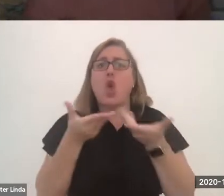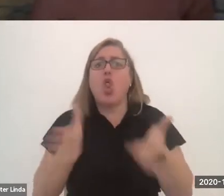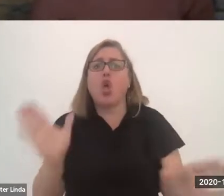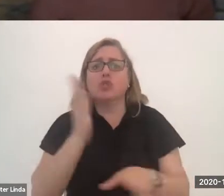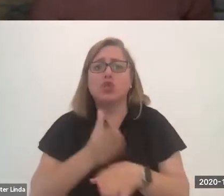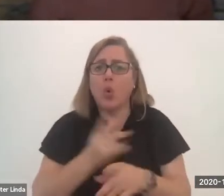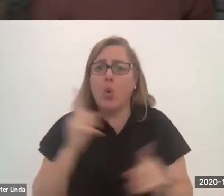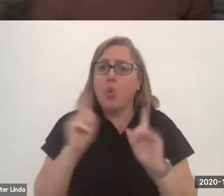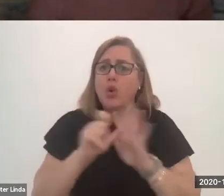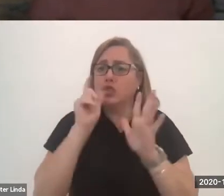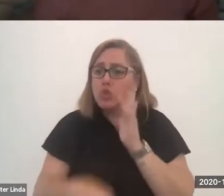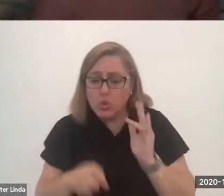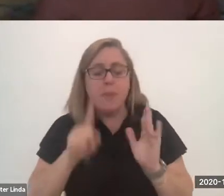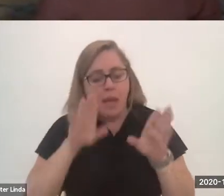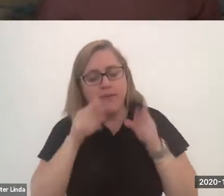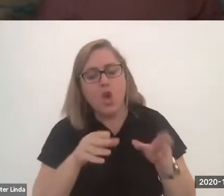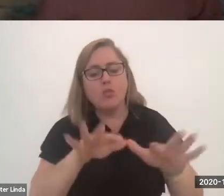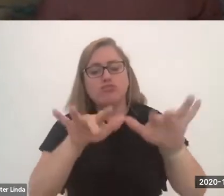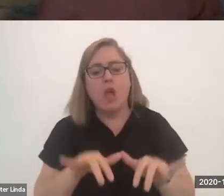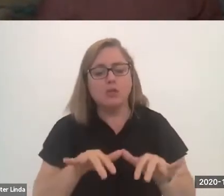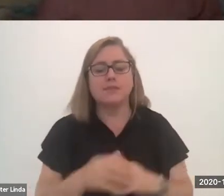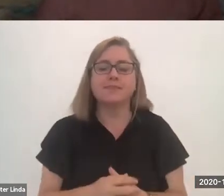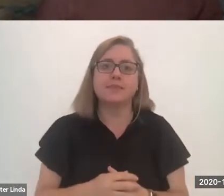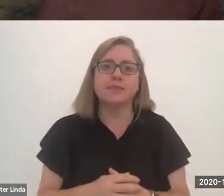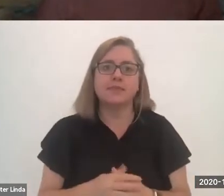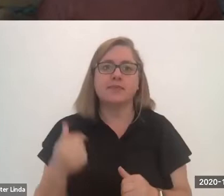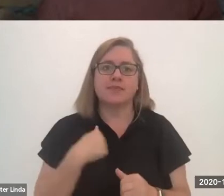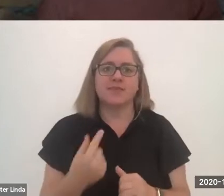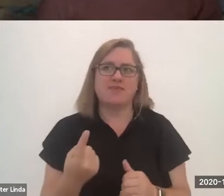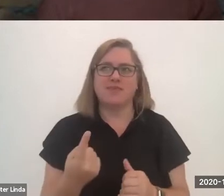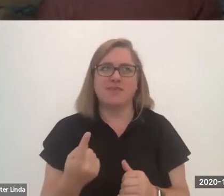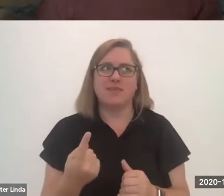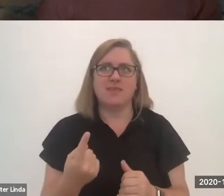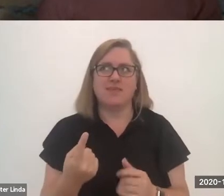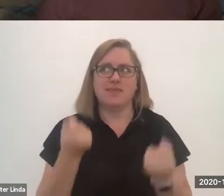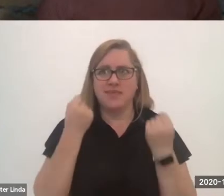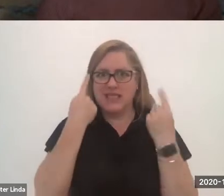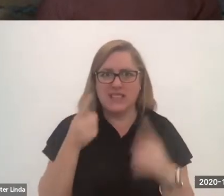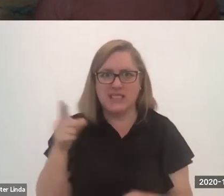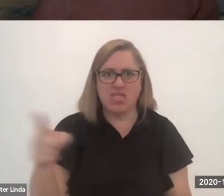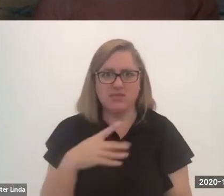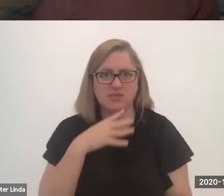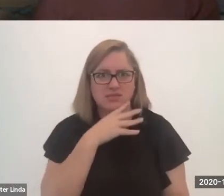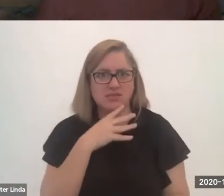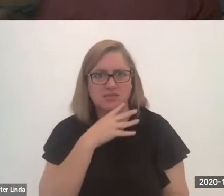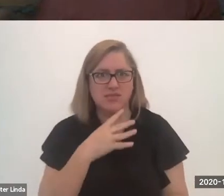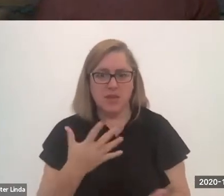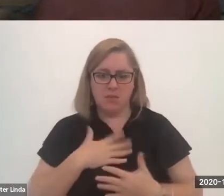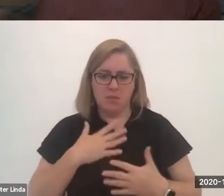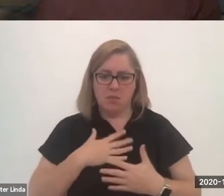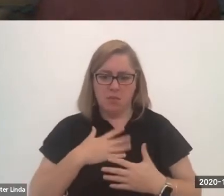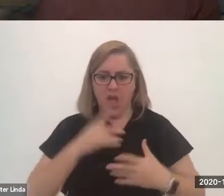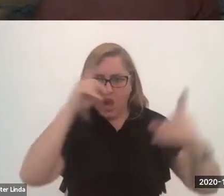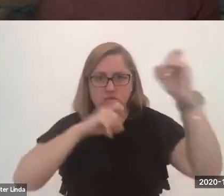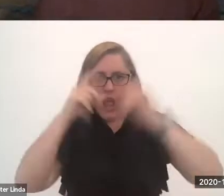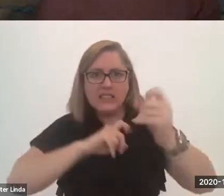do except write? And I just found that completely baffling. I found all the creative energy had just been